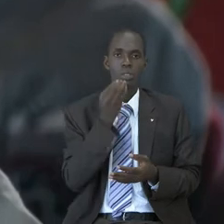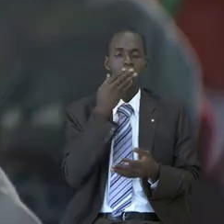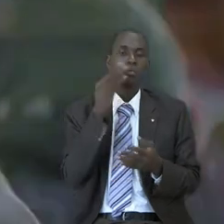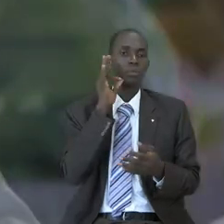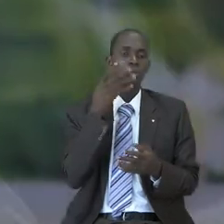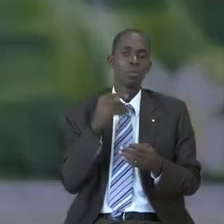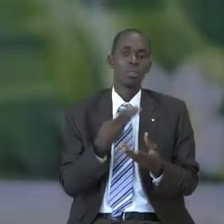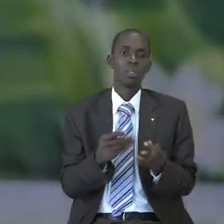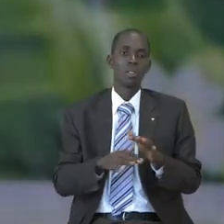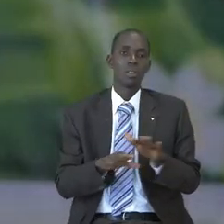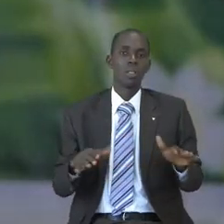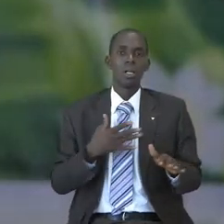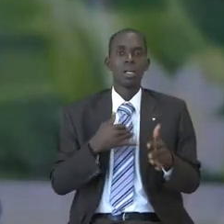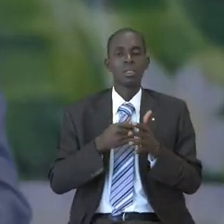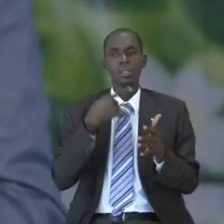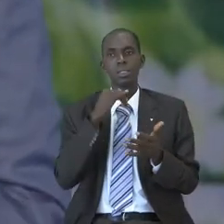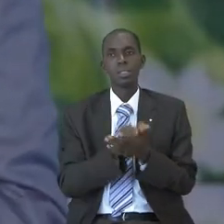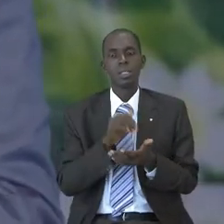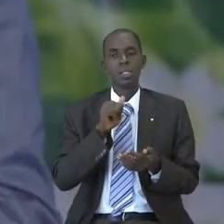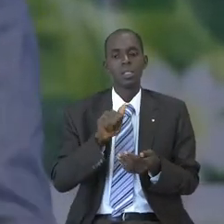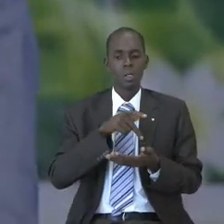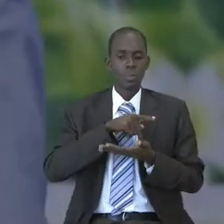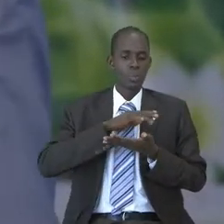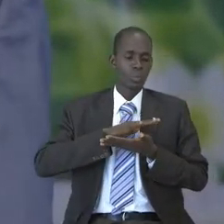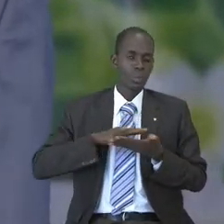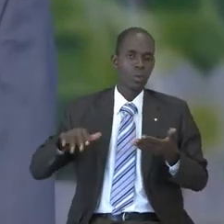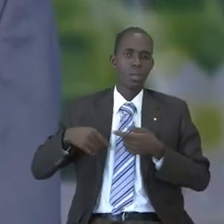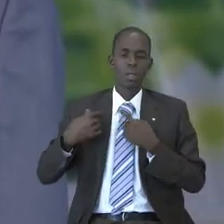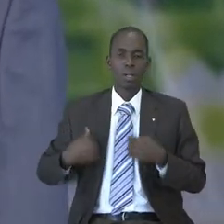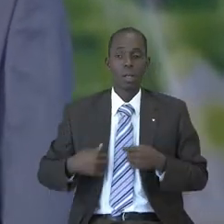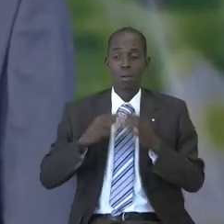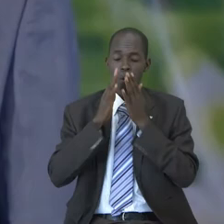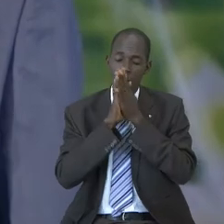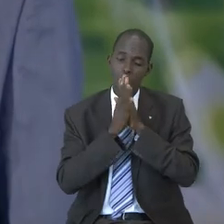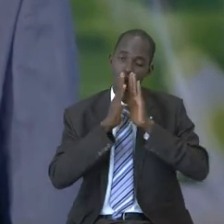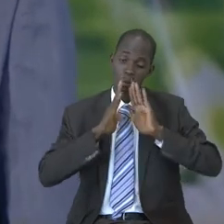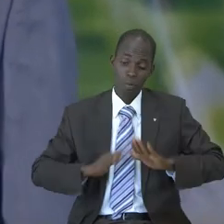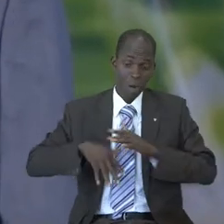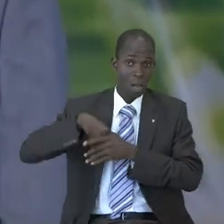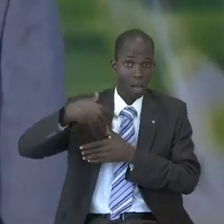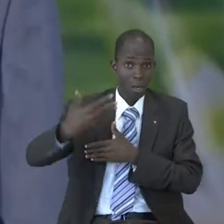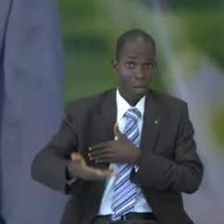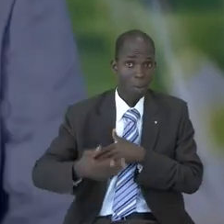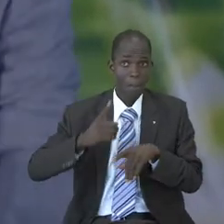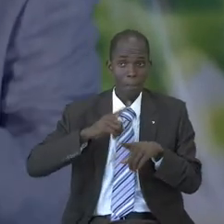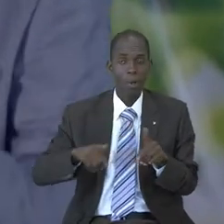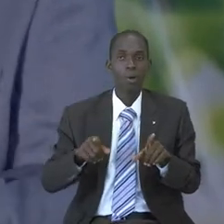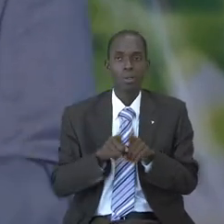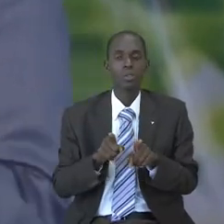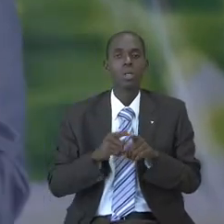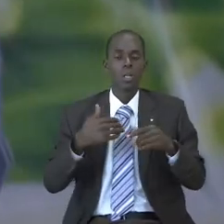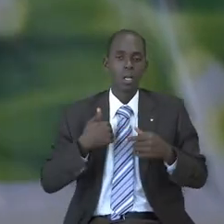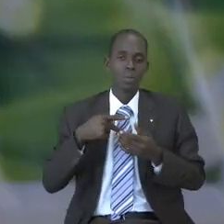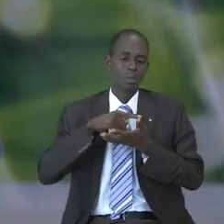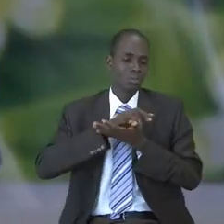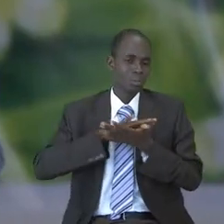a pure heart, peaceful on the outside, but also having purity of heart. That's what